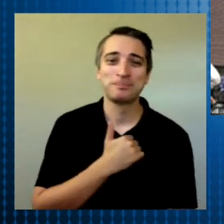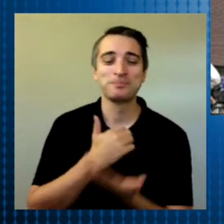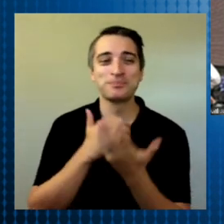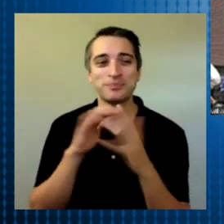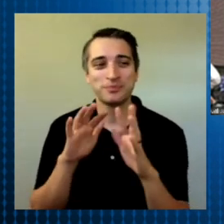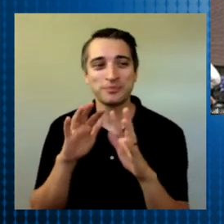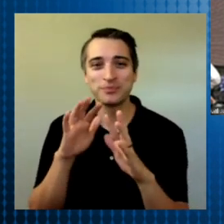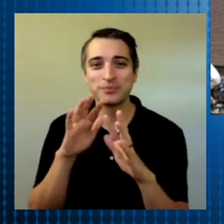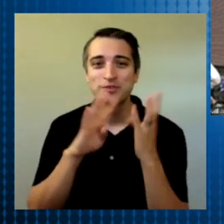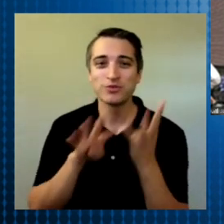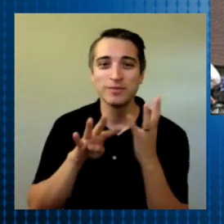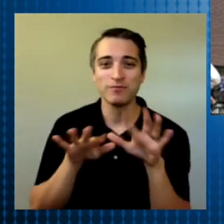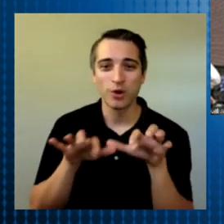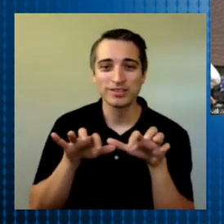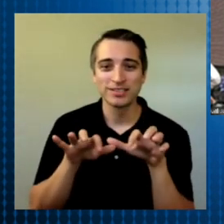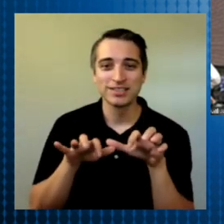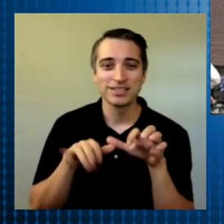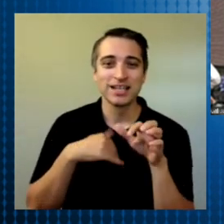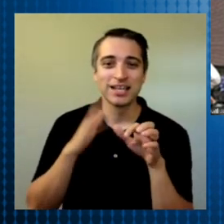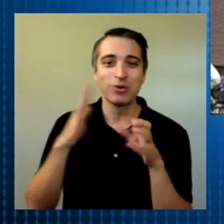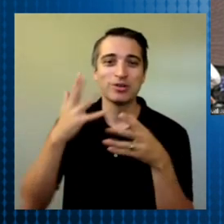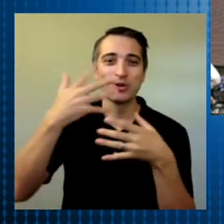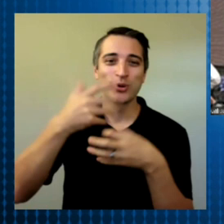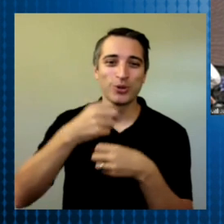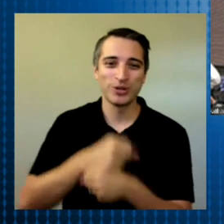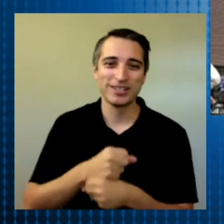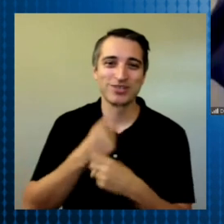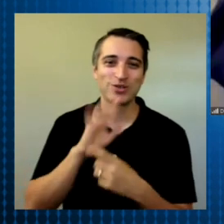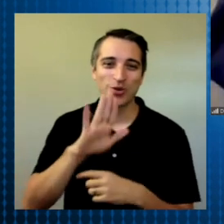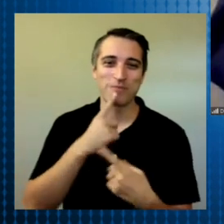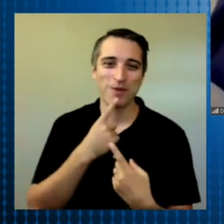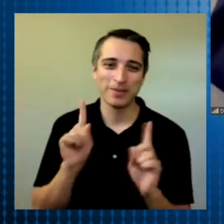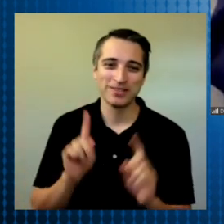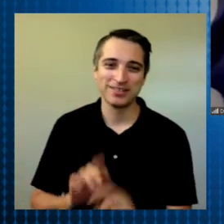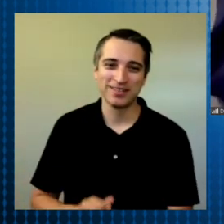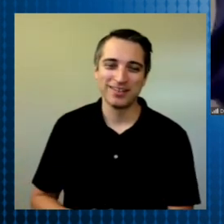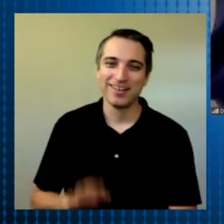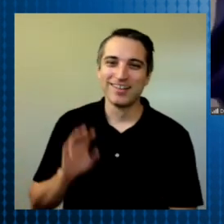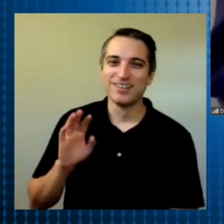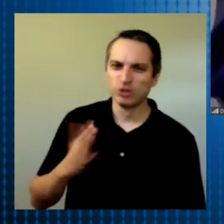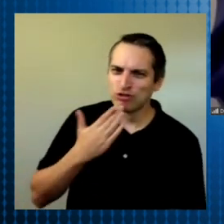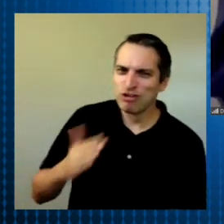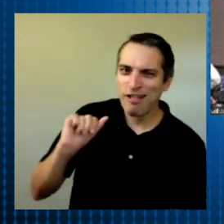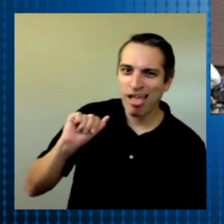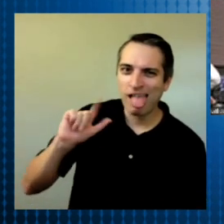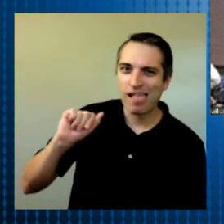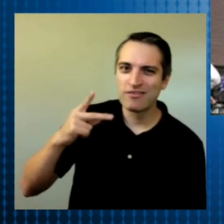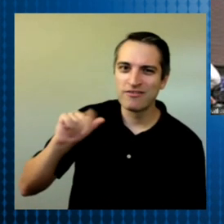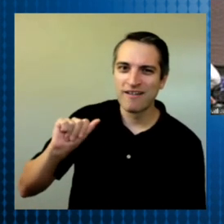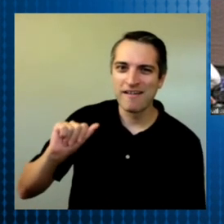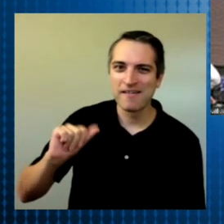I think he was concluding the proclamation to you. Good alpha man. Bill,